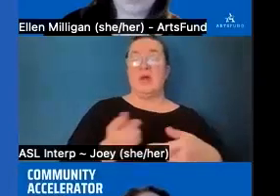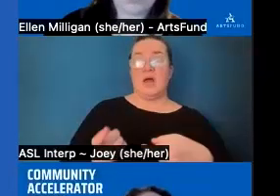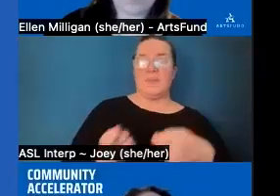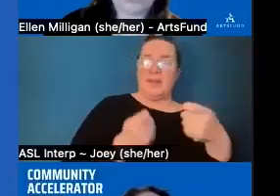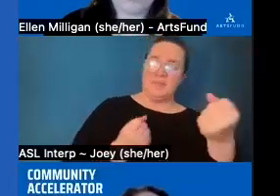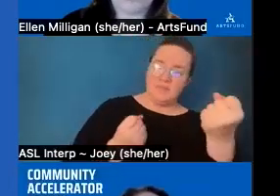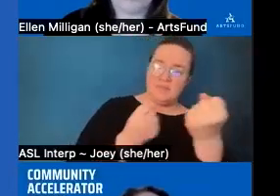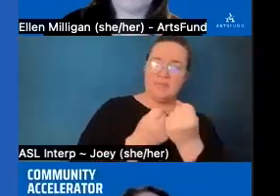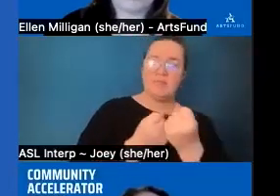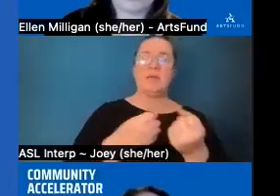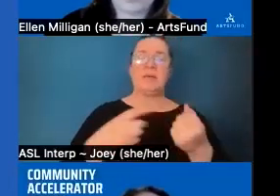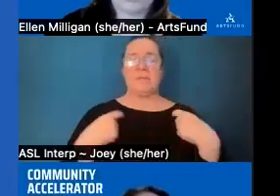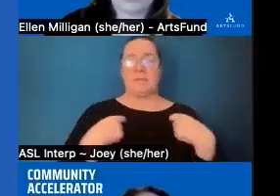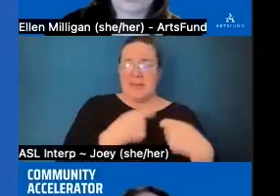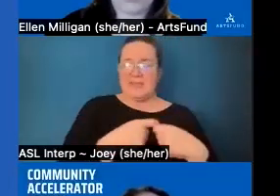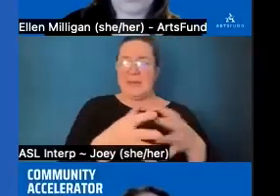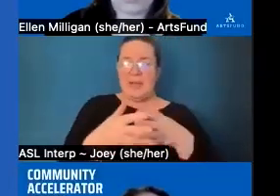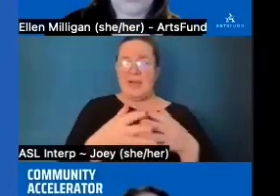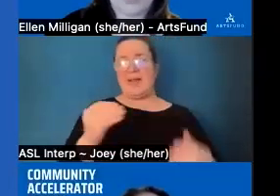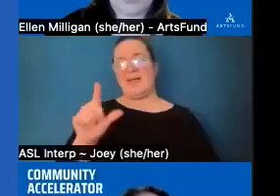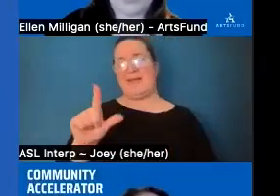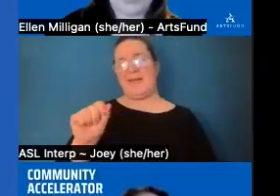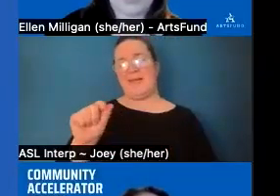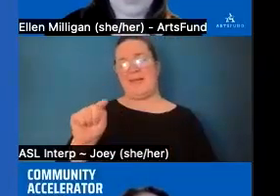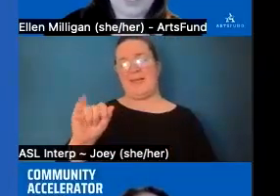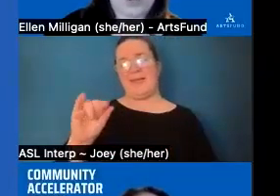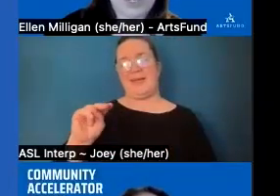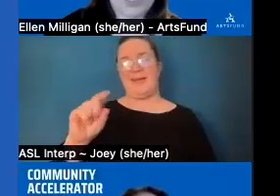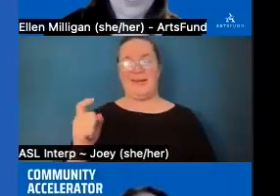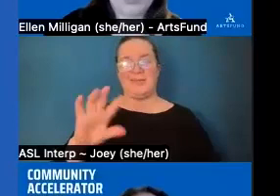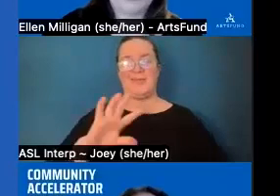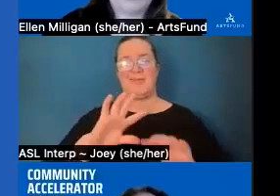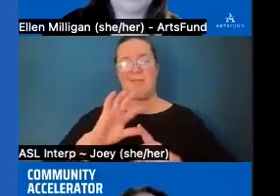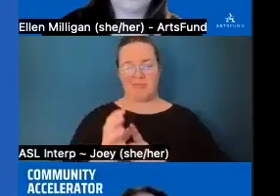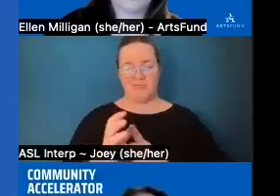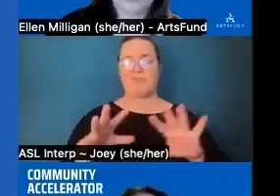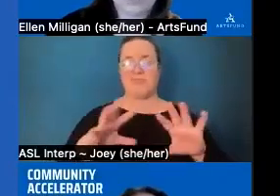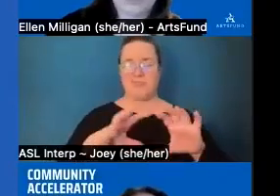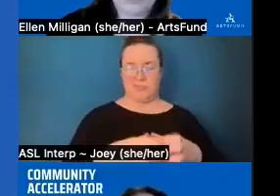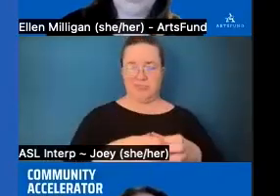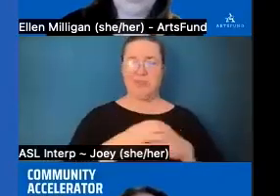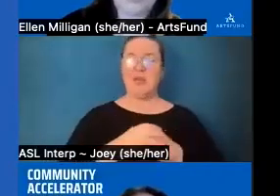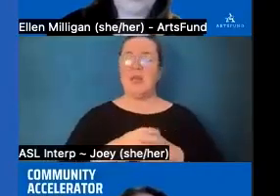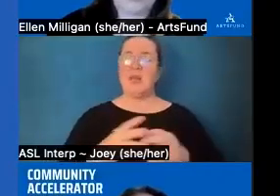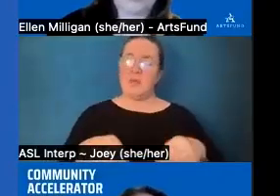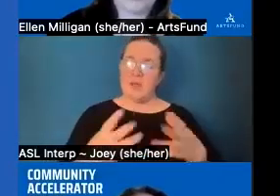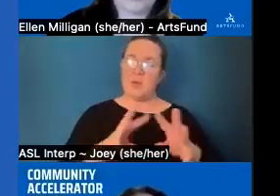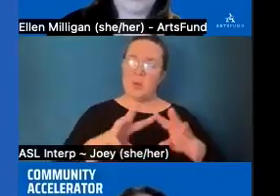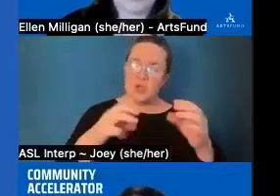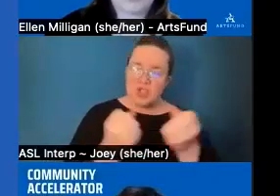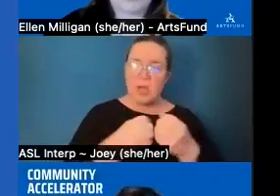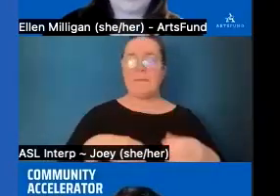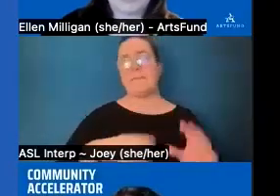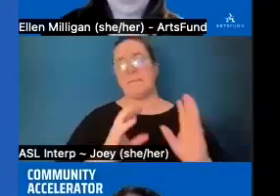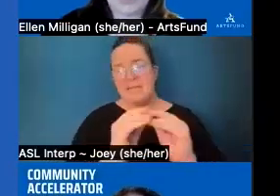providing workshops, seminars, and presentations in schools about Latinx identity and history. This is a cultural organization, but their work does not